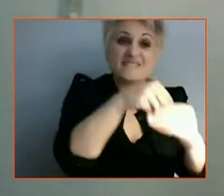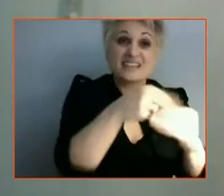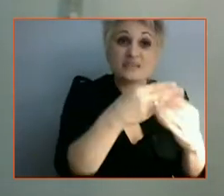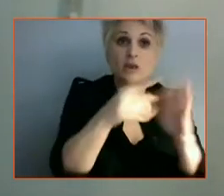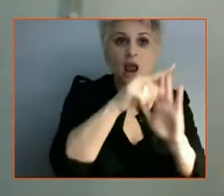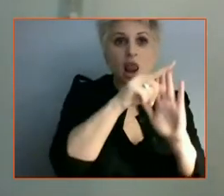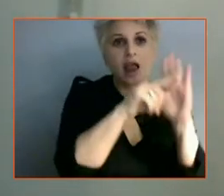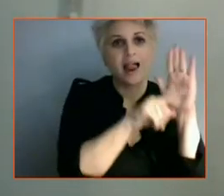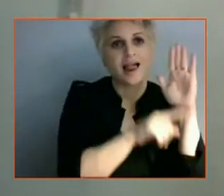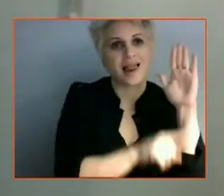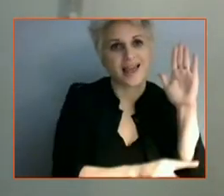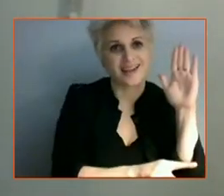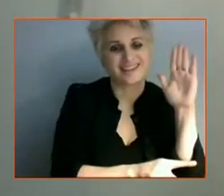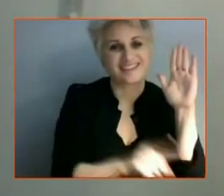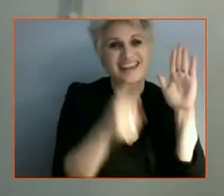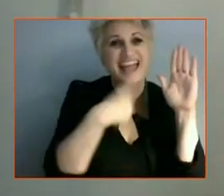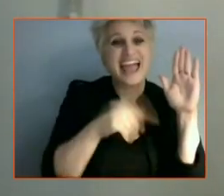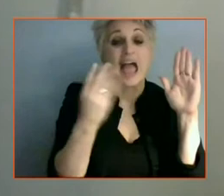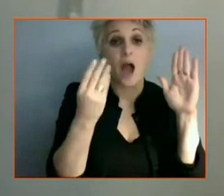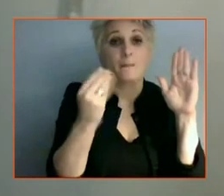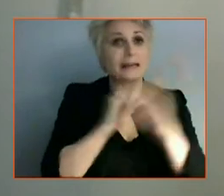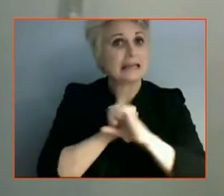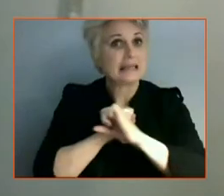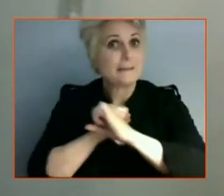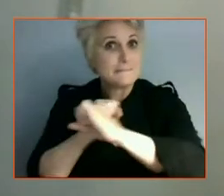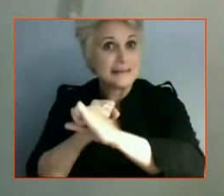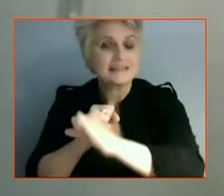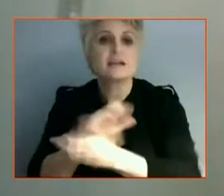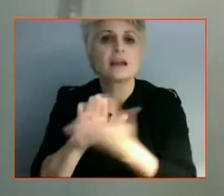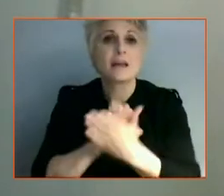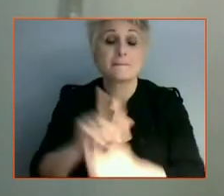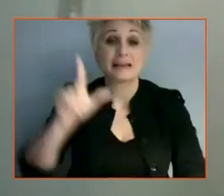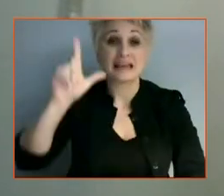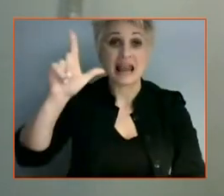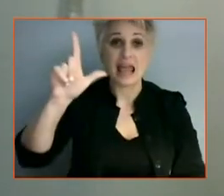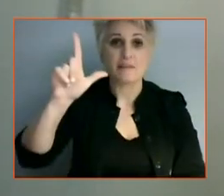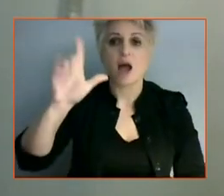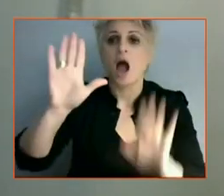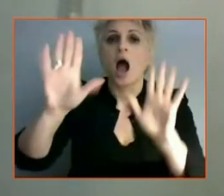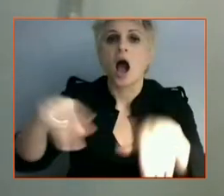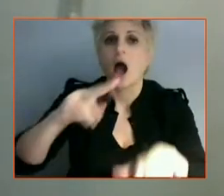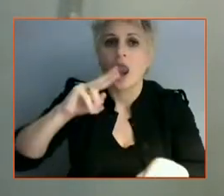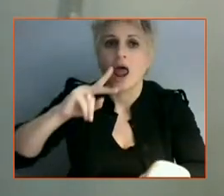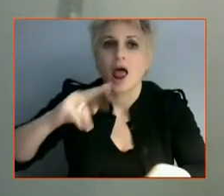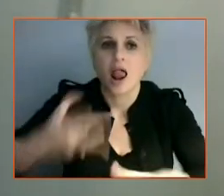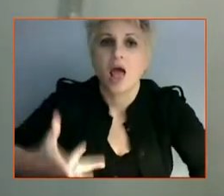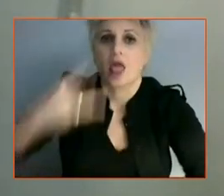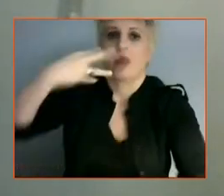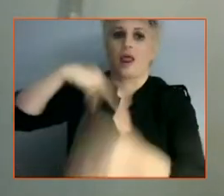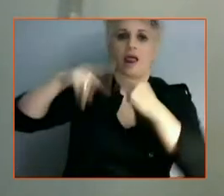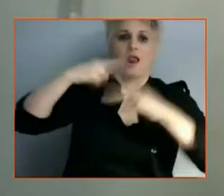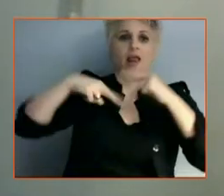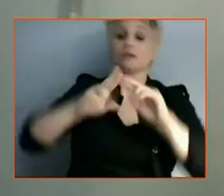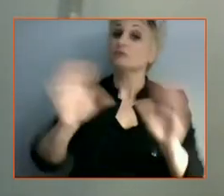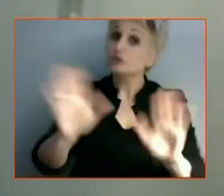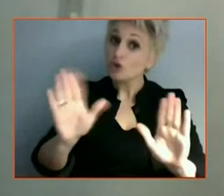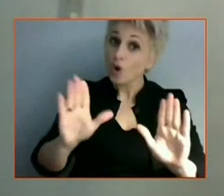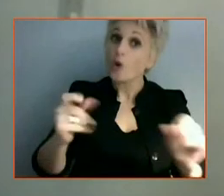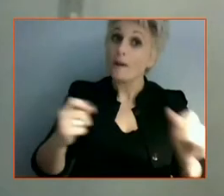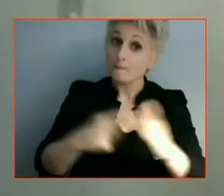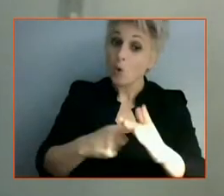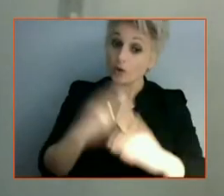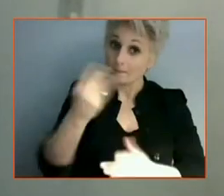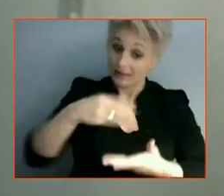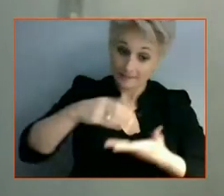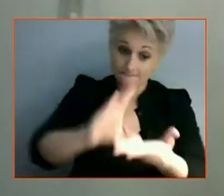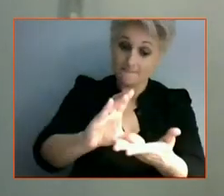there will be no U-turn from the Labor Party on this support. And I think that's important to note and to also check with the other